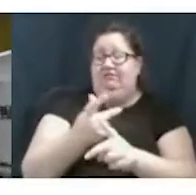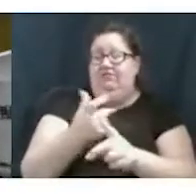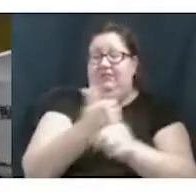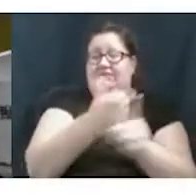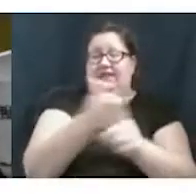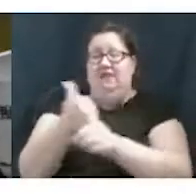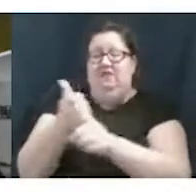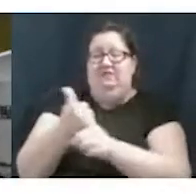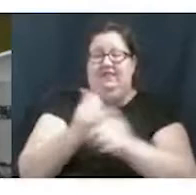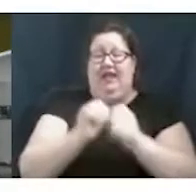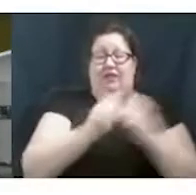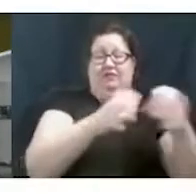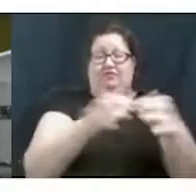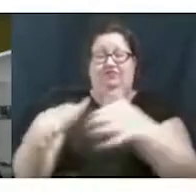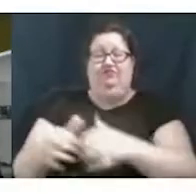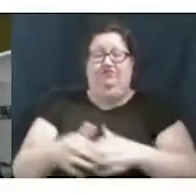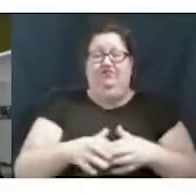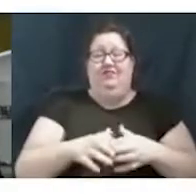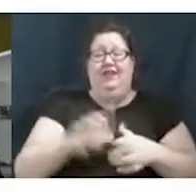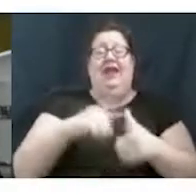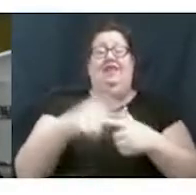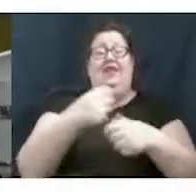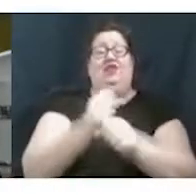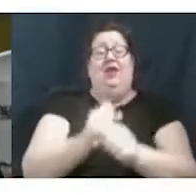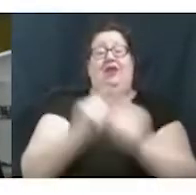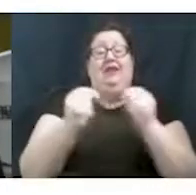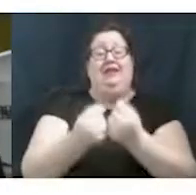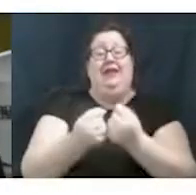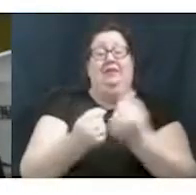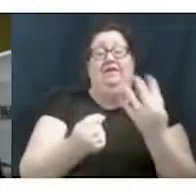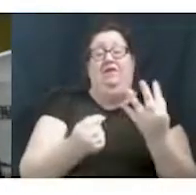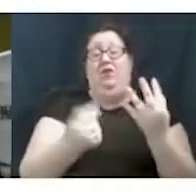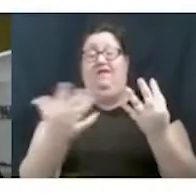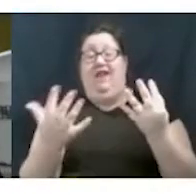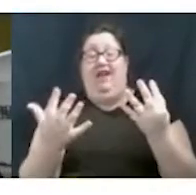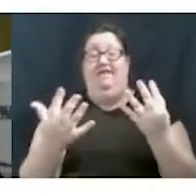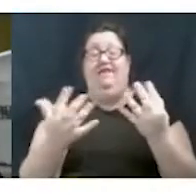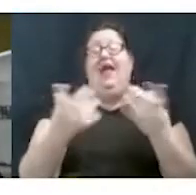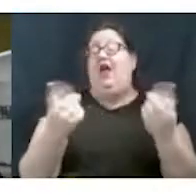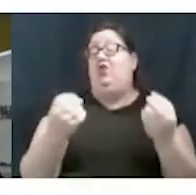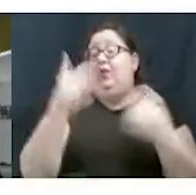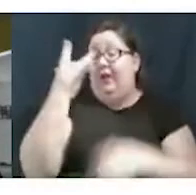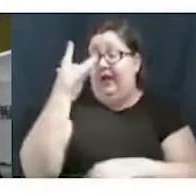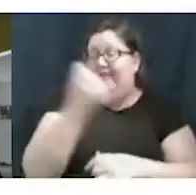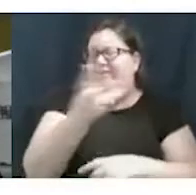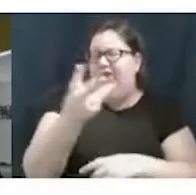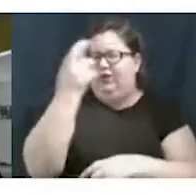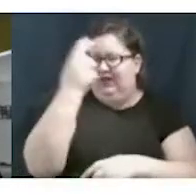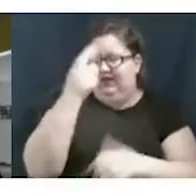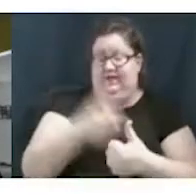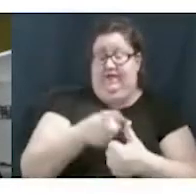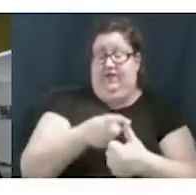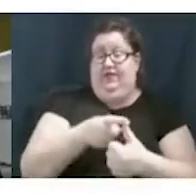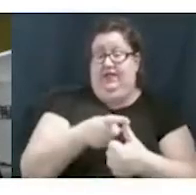self-group. And then I create these teams of 4 to 5. I do it for a few reasons. One of the original reasons I did it is